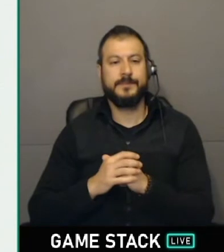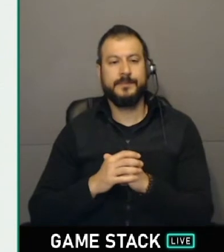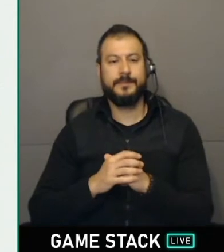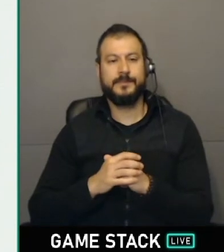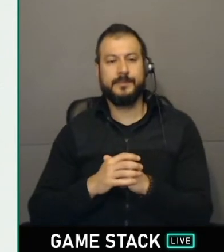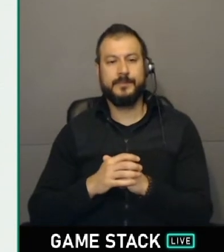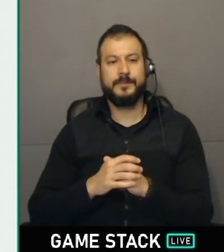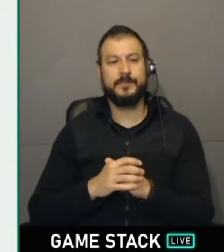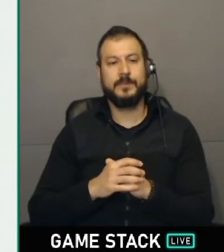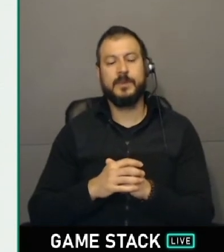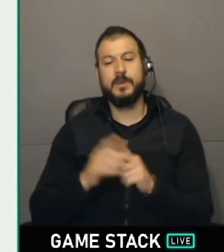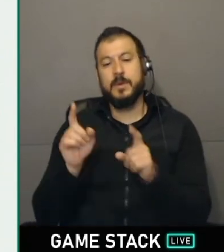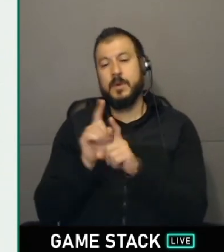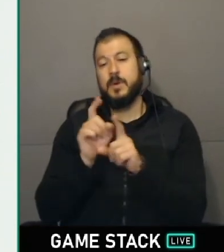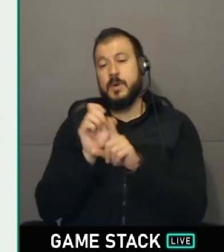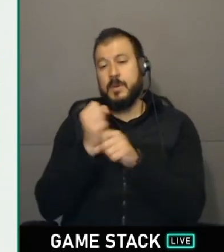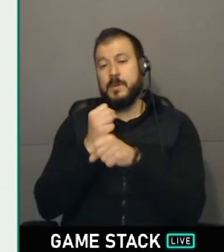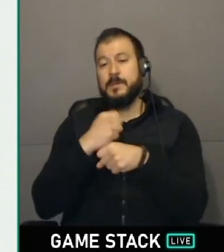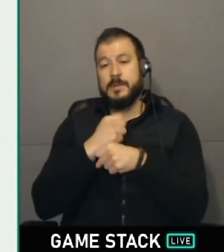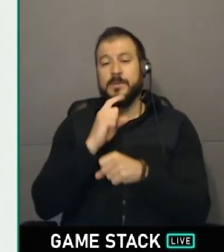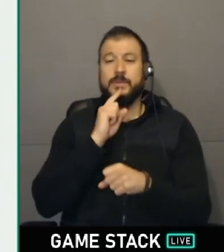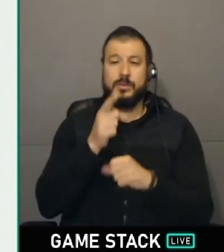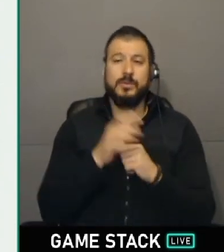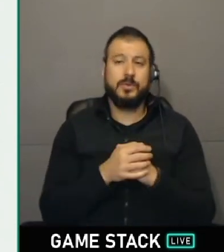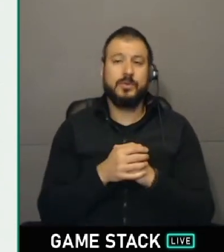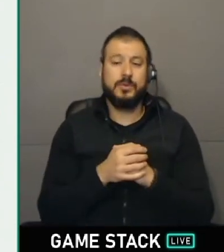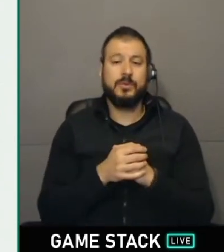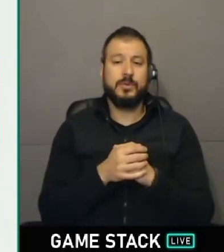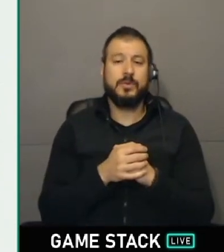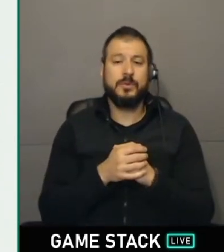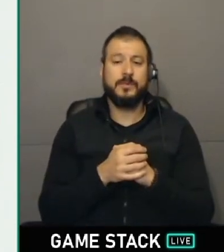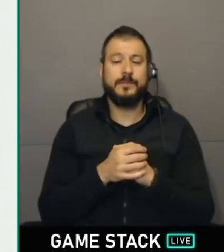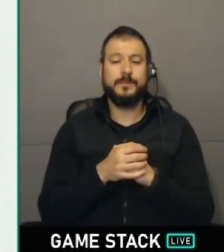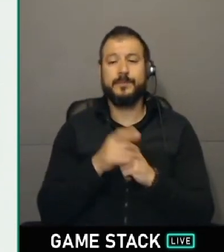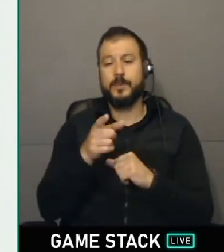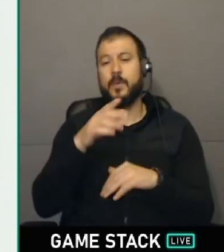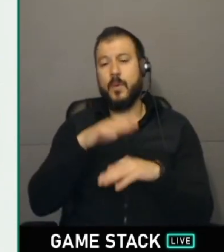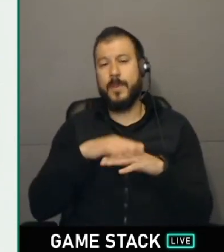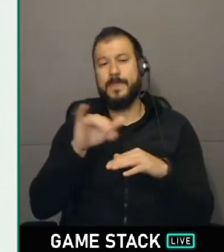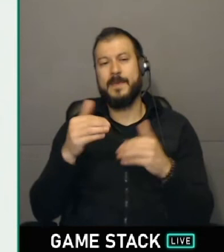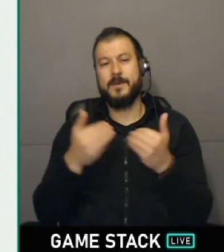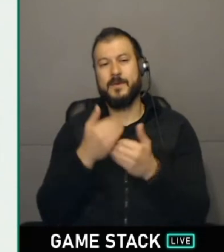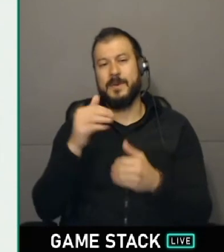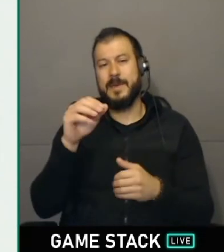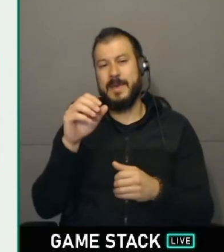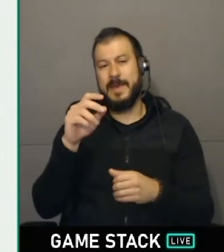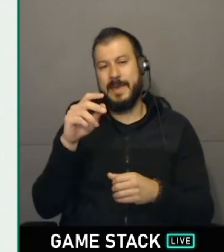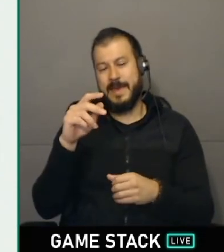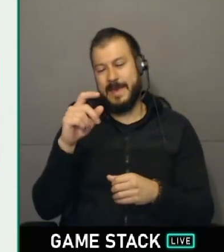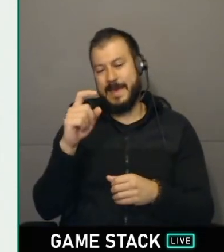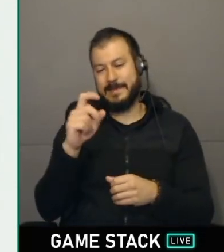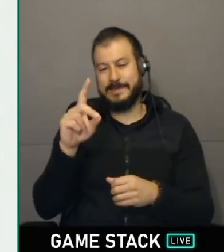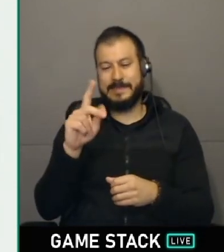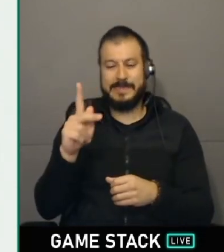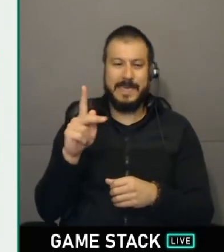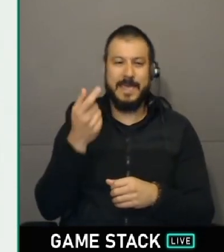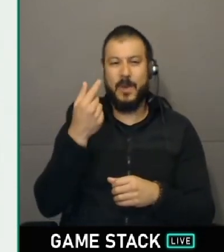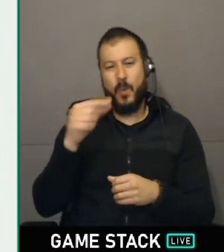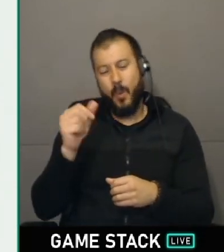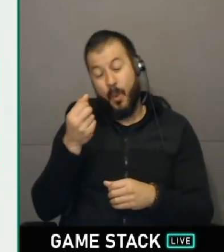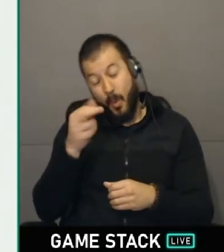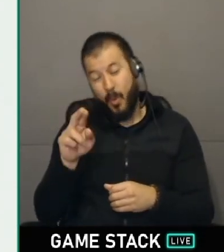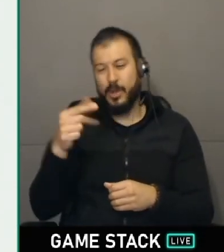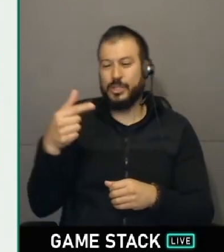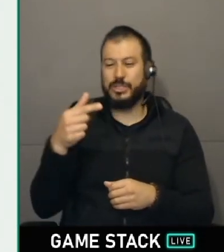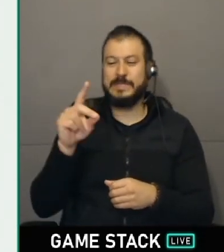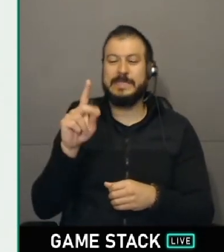You want to also make sure that you're on the latest XDK or GDK for console and